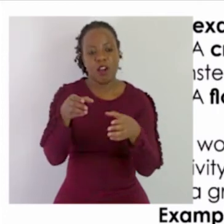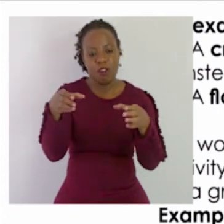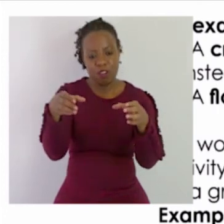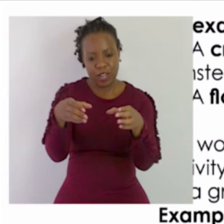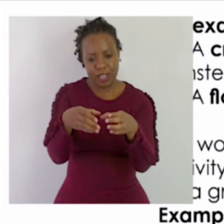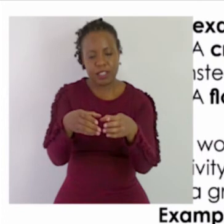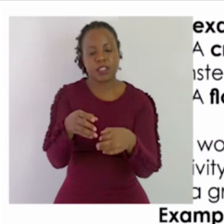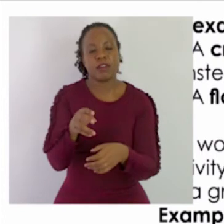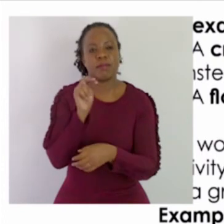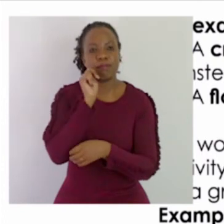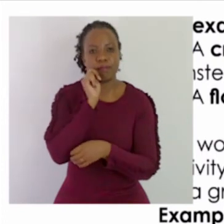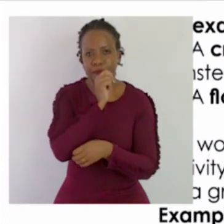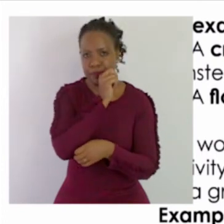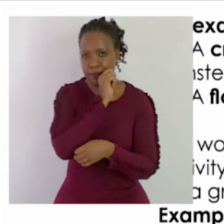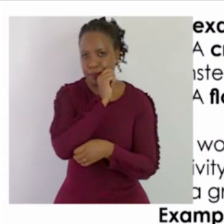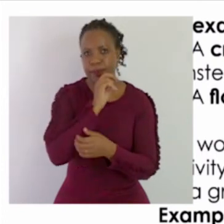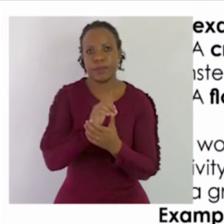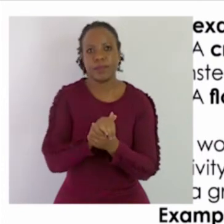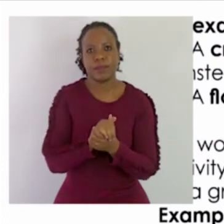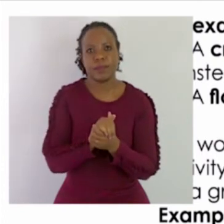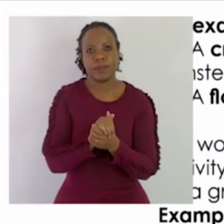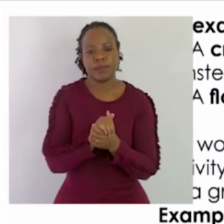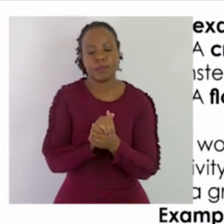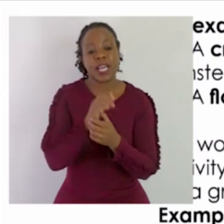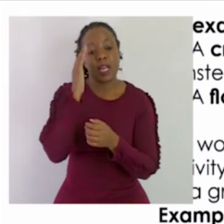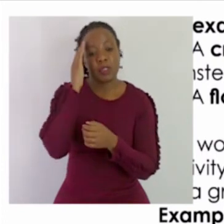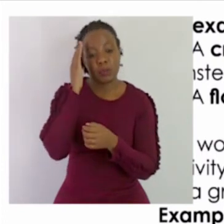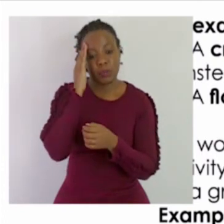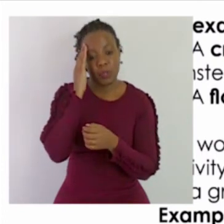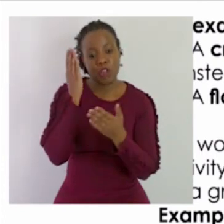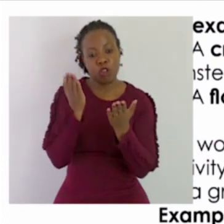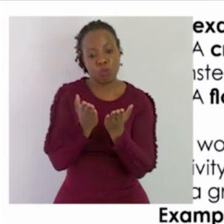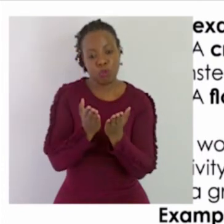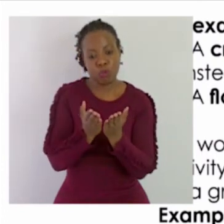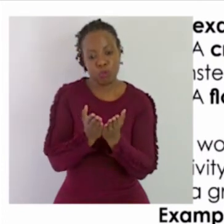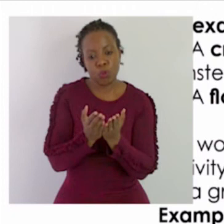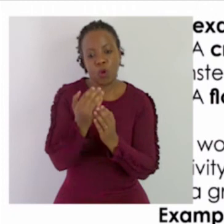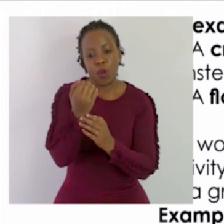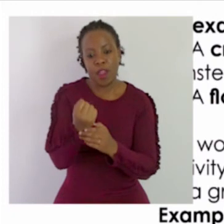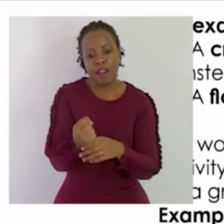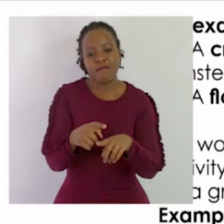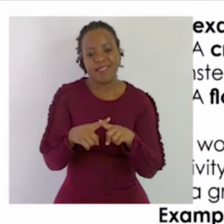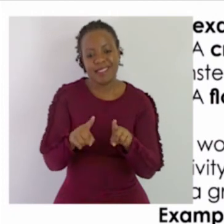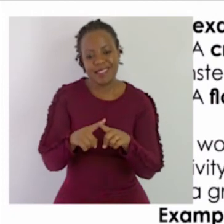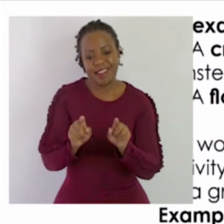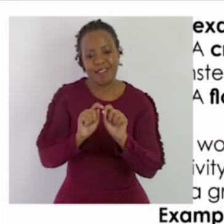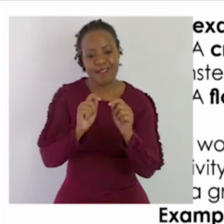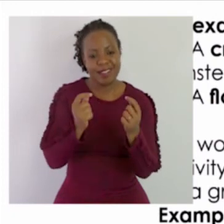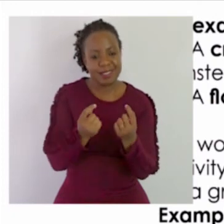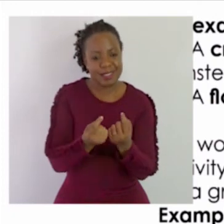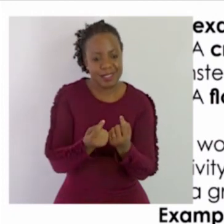So what we mean here is at school I know you have different teams, either of